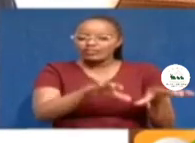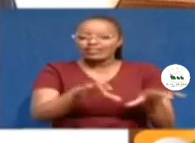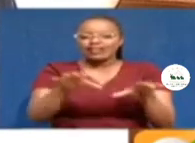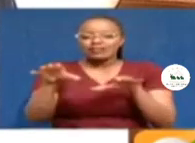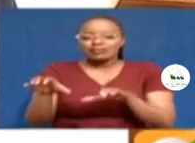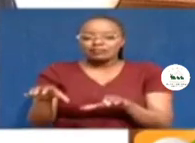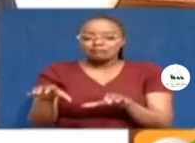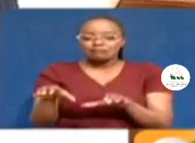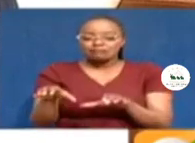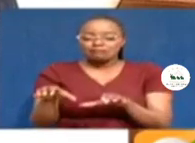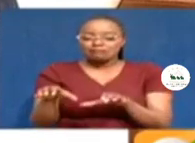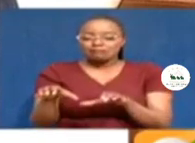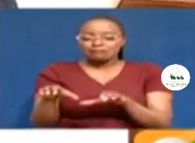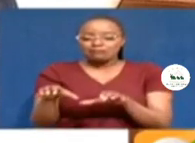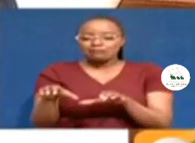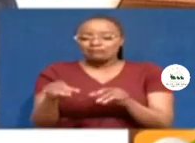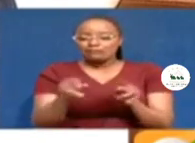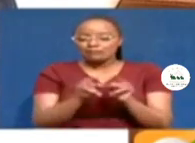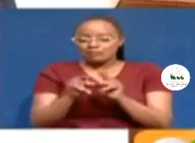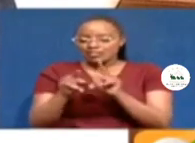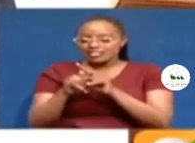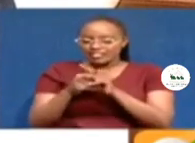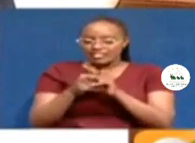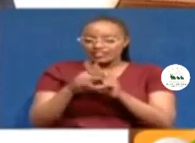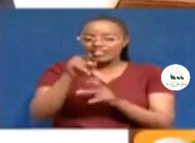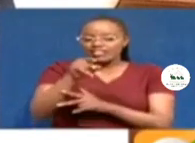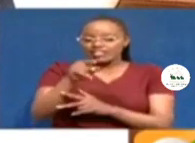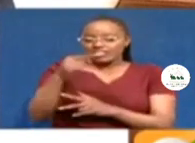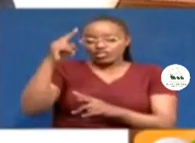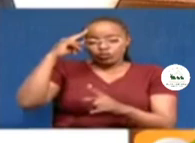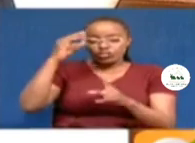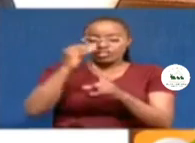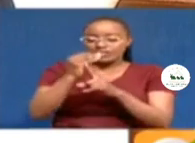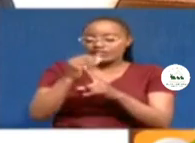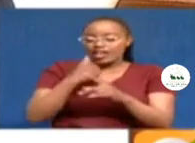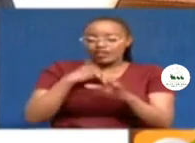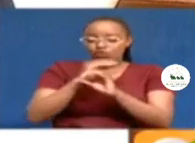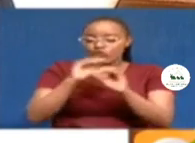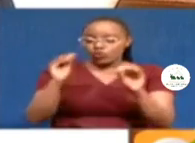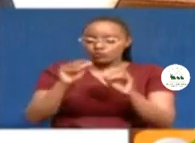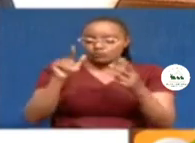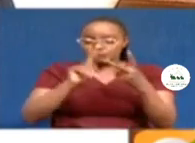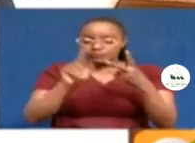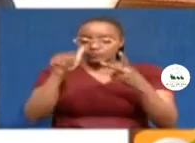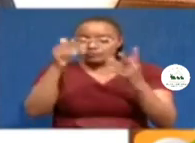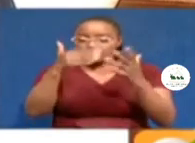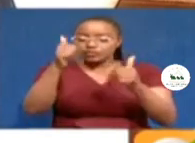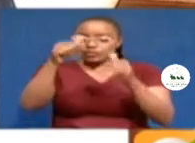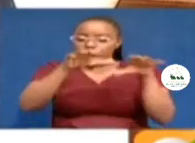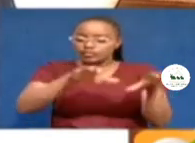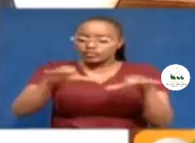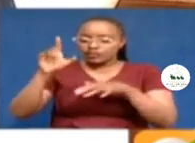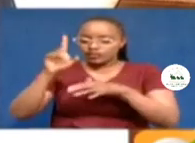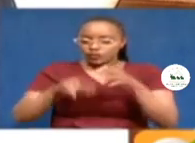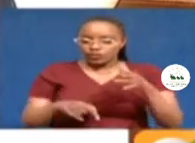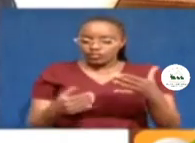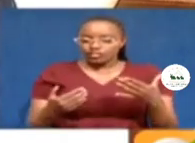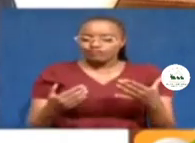suffers at the very outset is objectivity. The other thing that suffers is